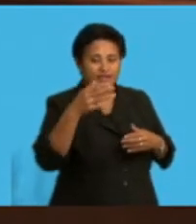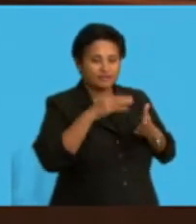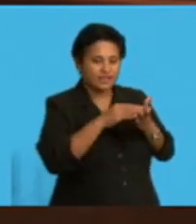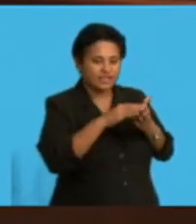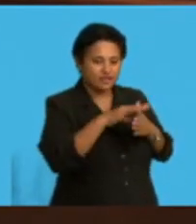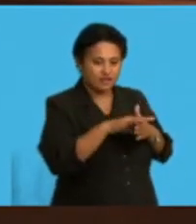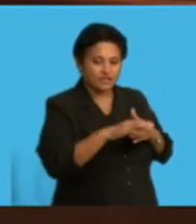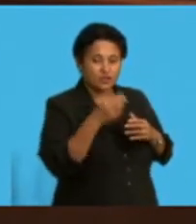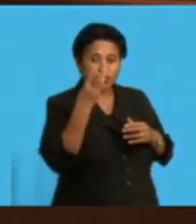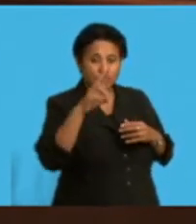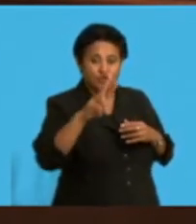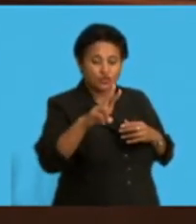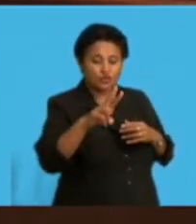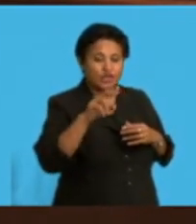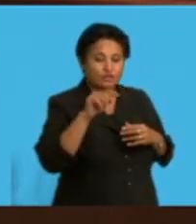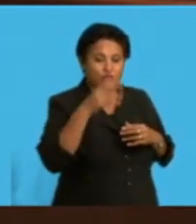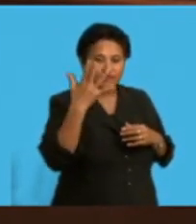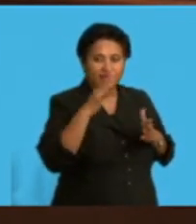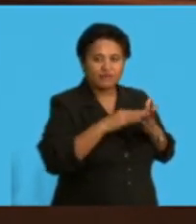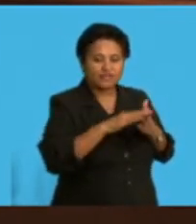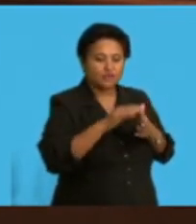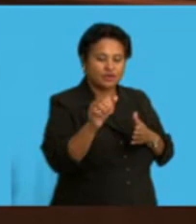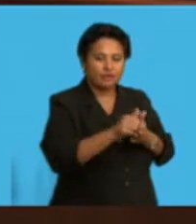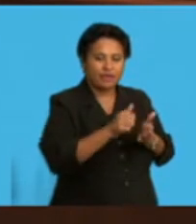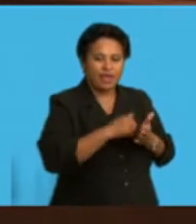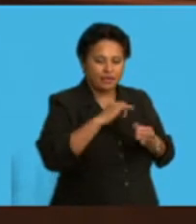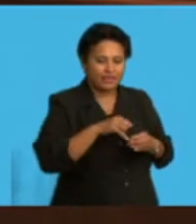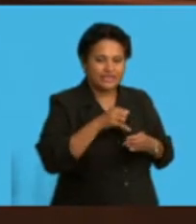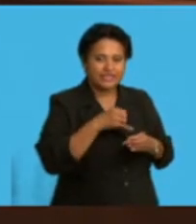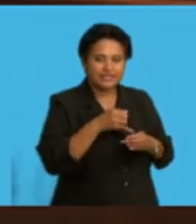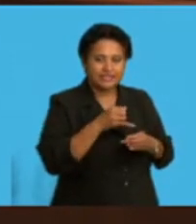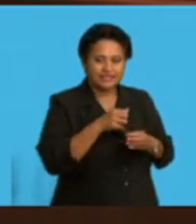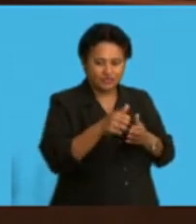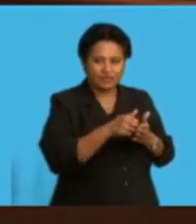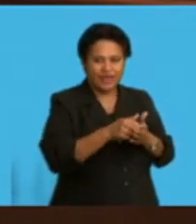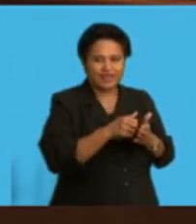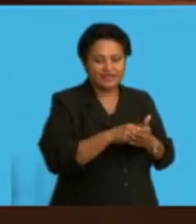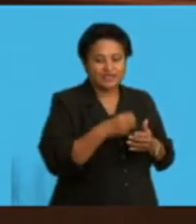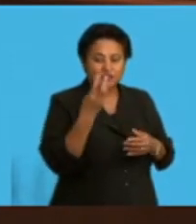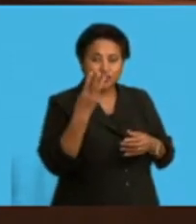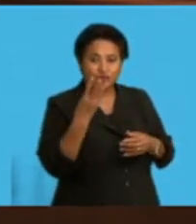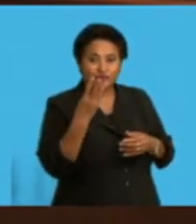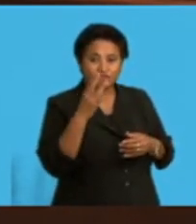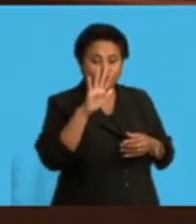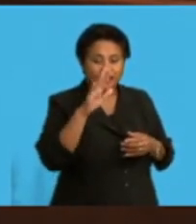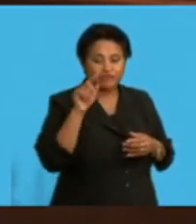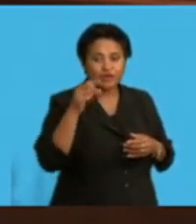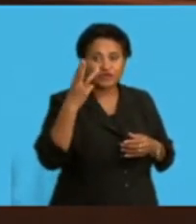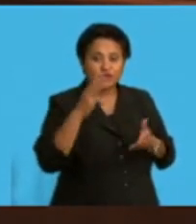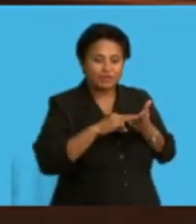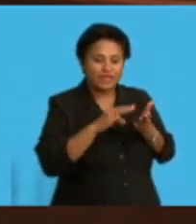$32.5 million is provided for the purchase of drugs, consumables and vaccines, and an additional $5.3 million for